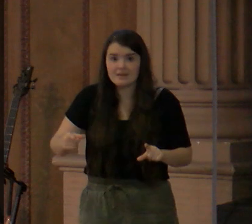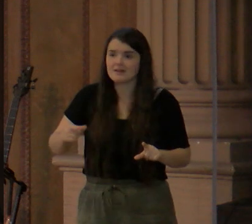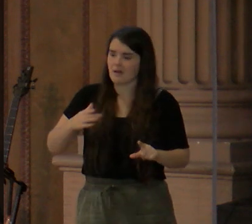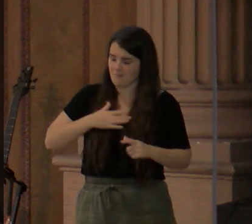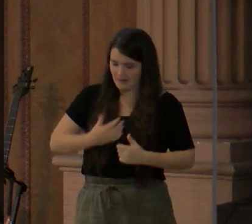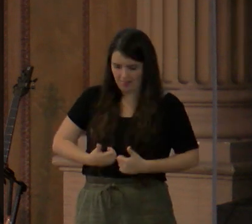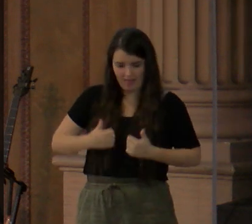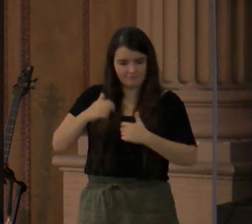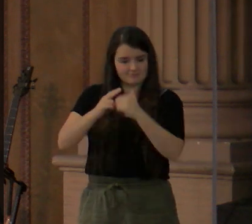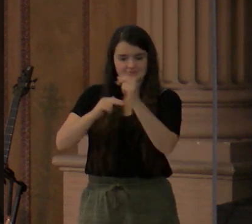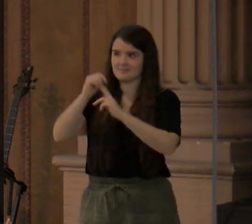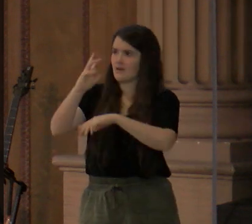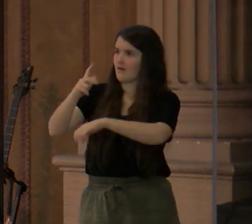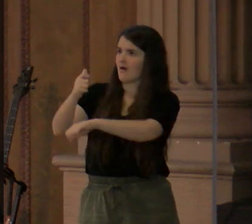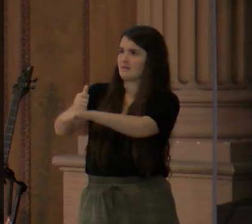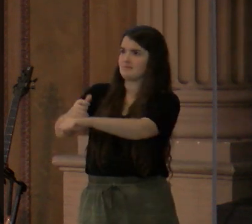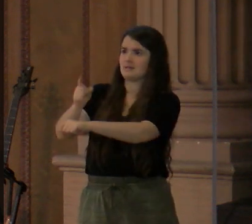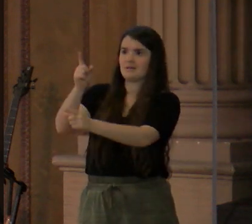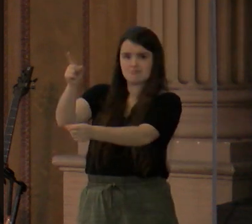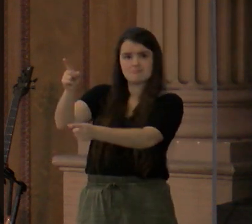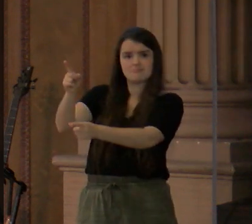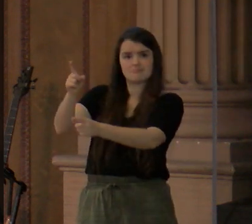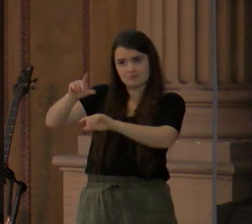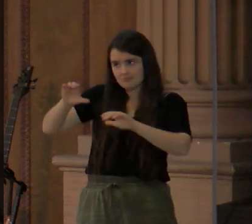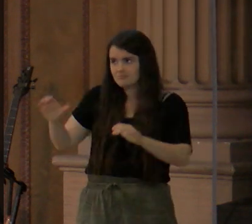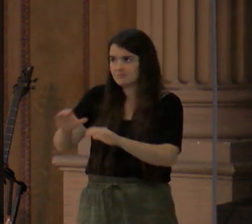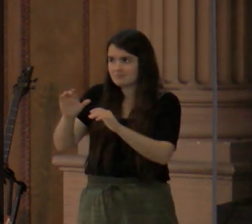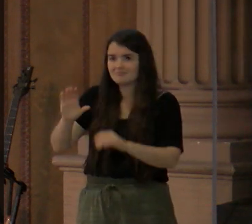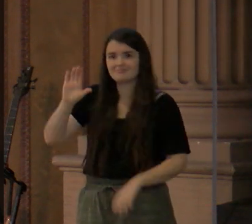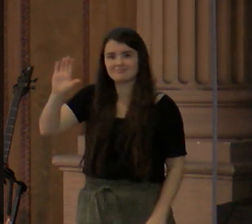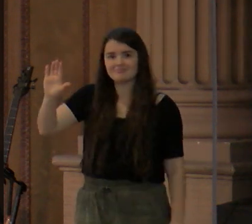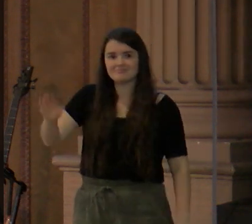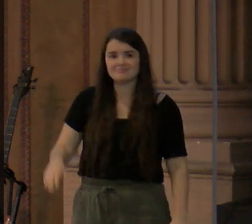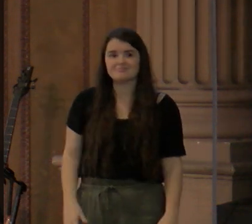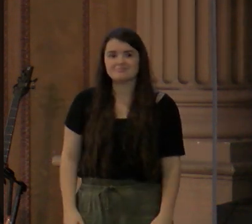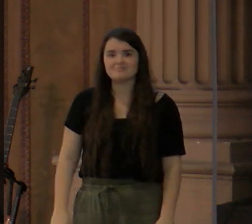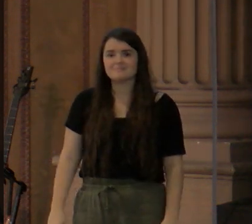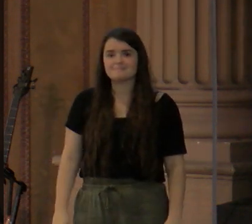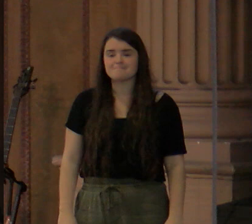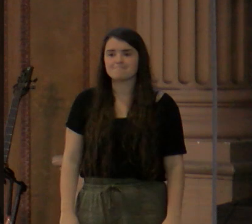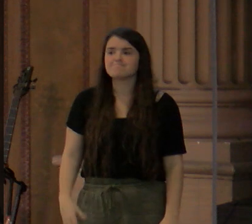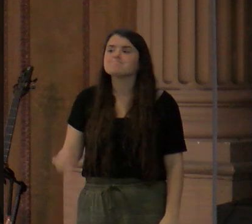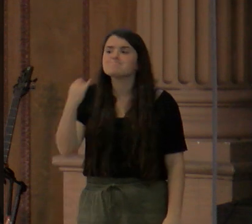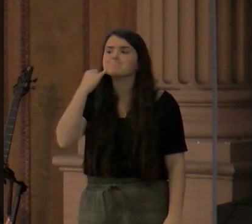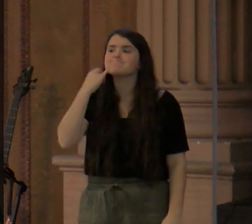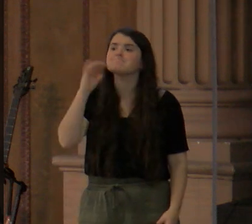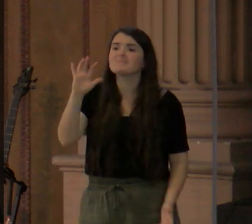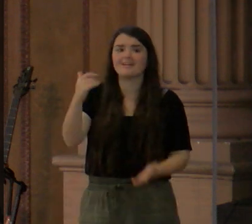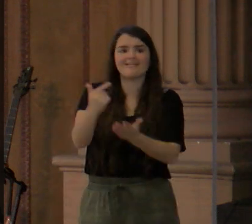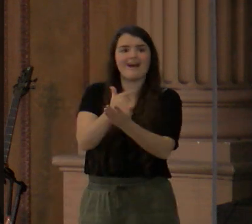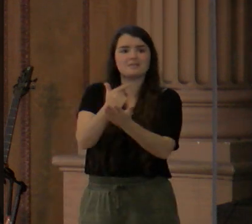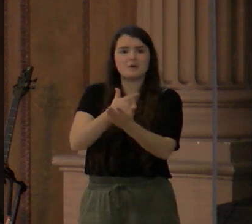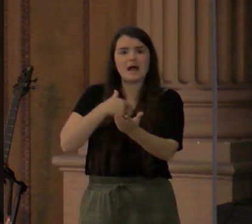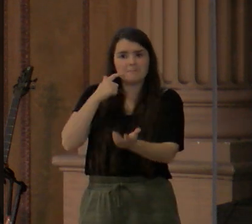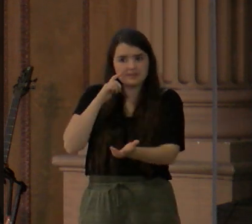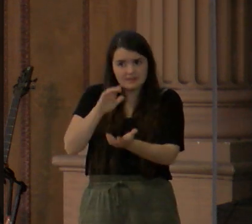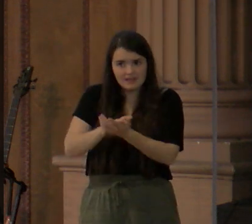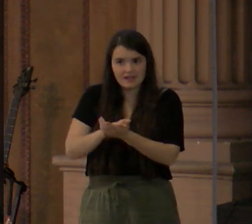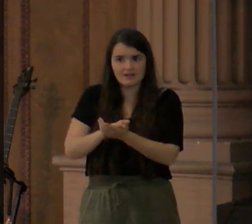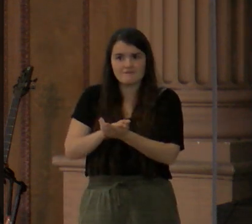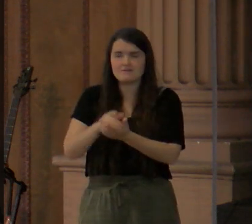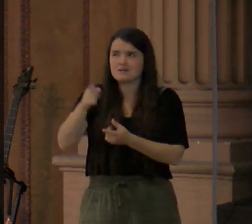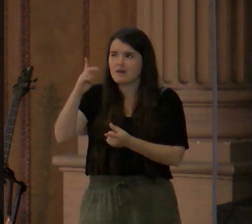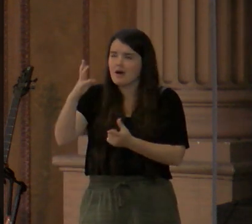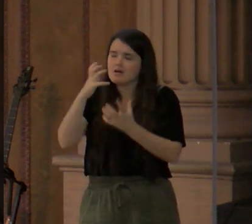words of Jesus and doing them. Because if we believe the gospel, that God loved us so much that he sent his only son to die for us,